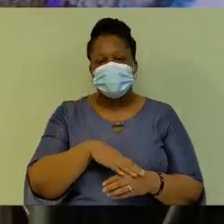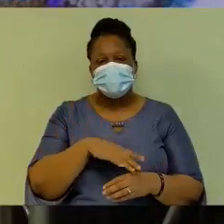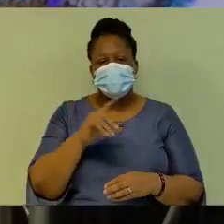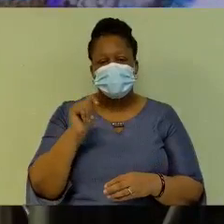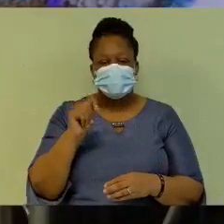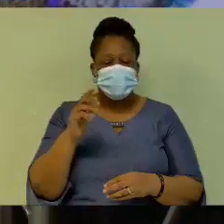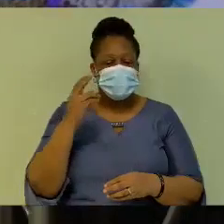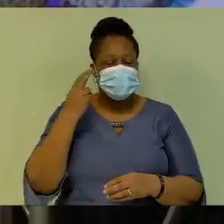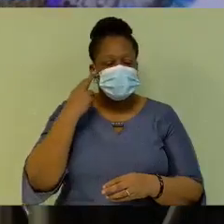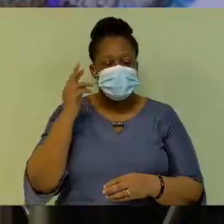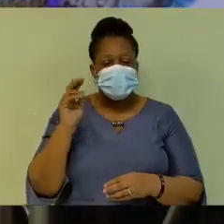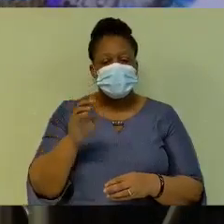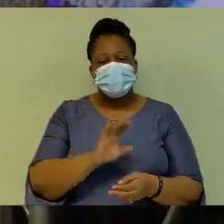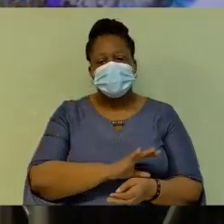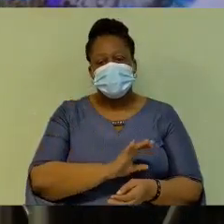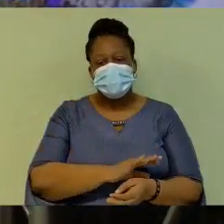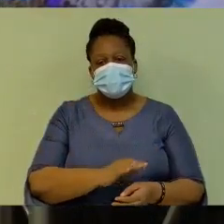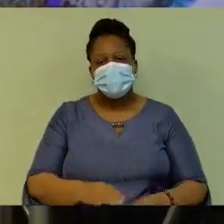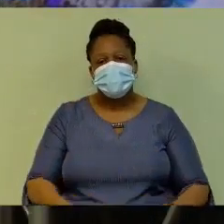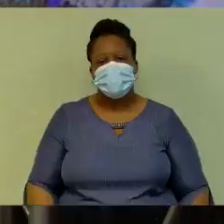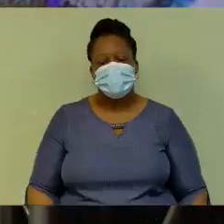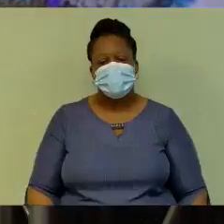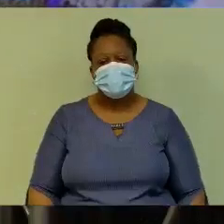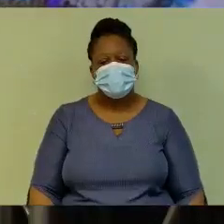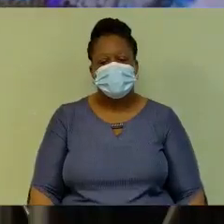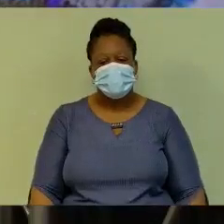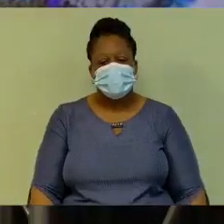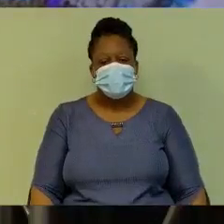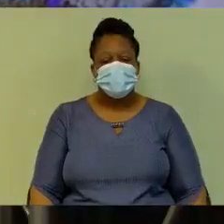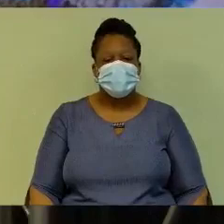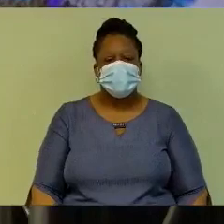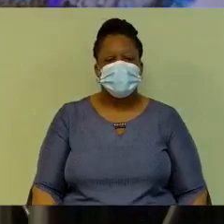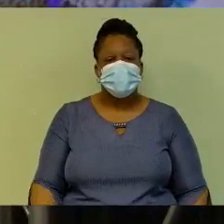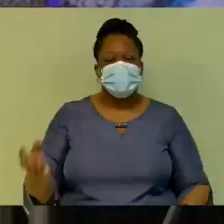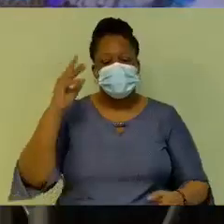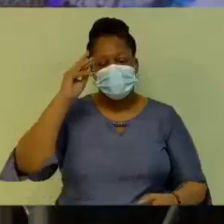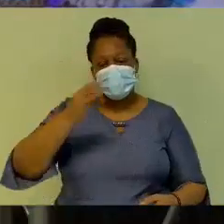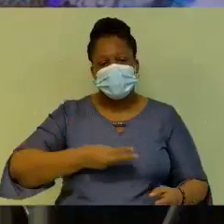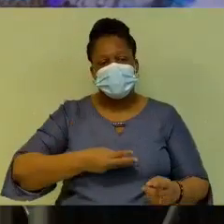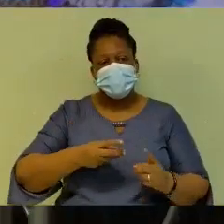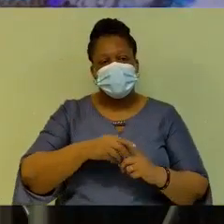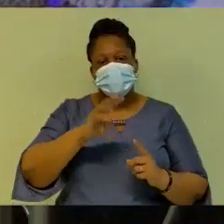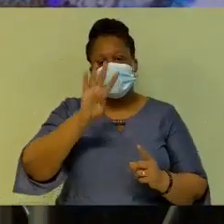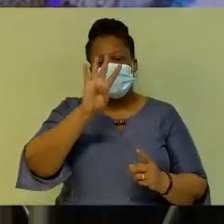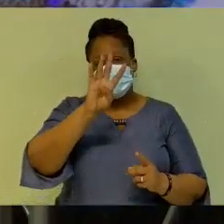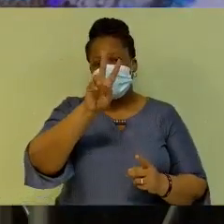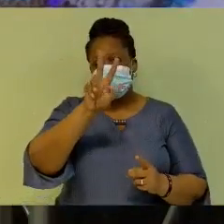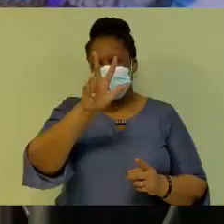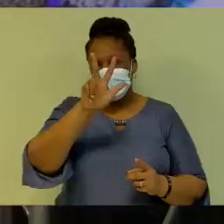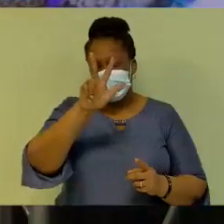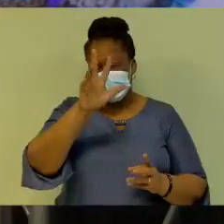means. Welcome to this 43rd briefing of the NEOC.